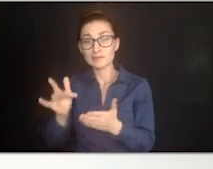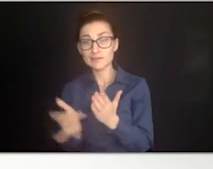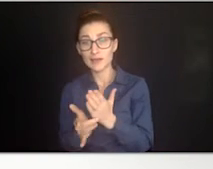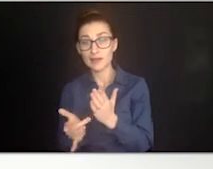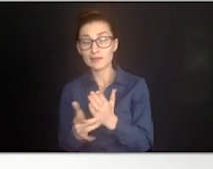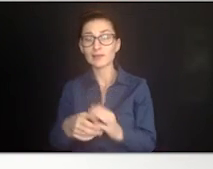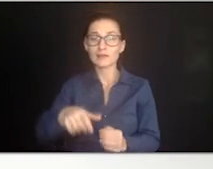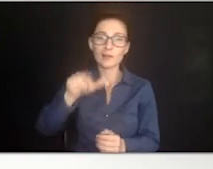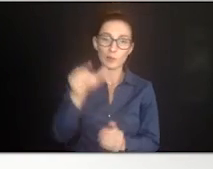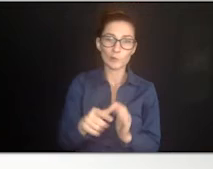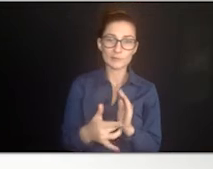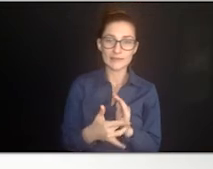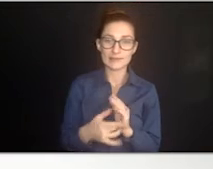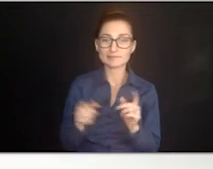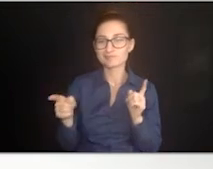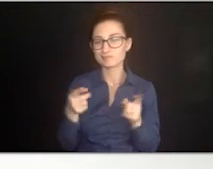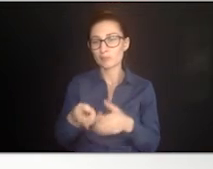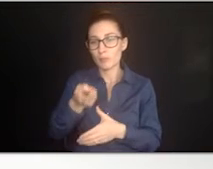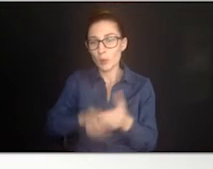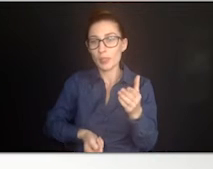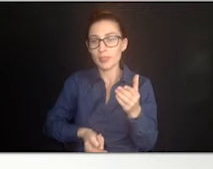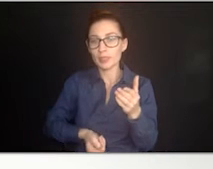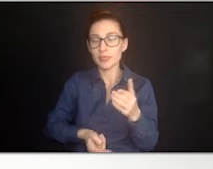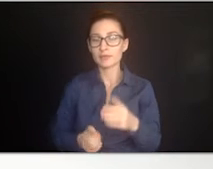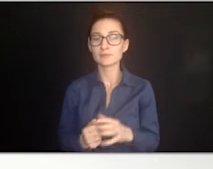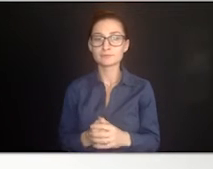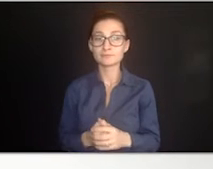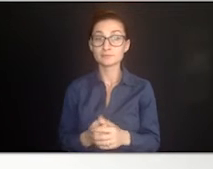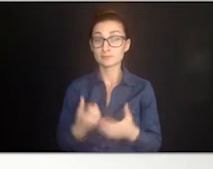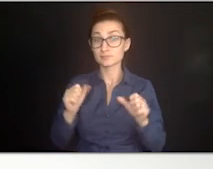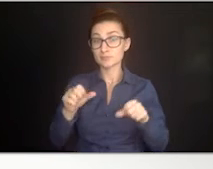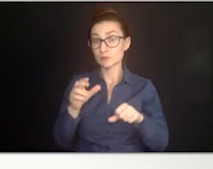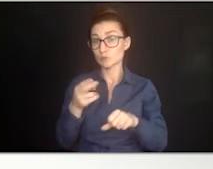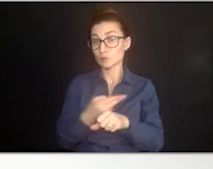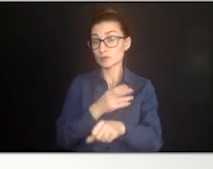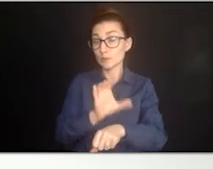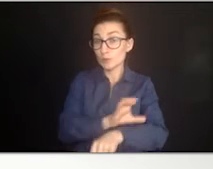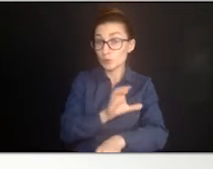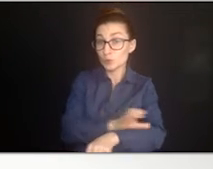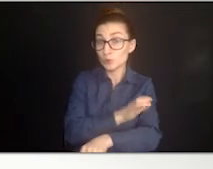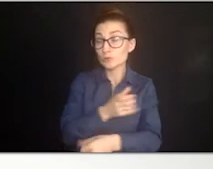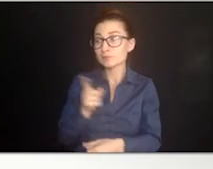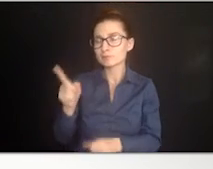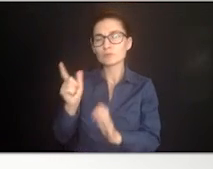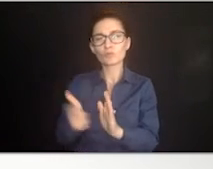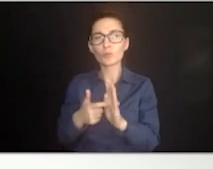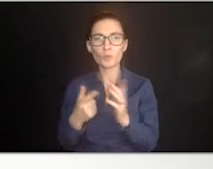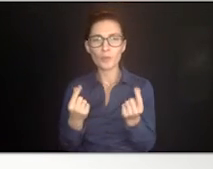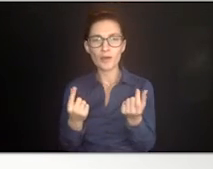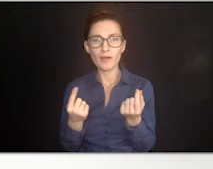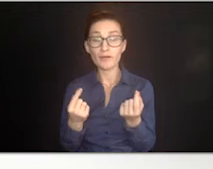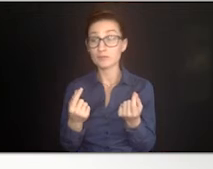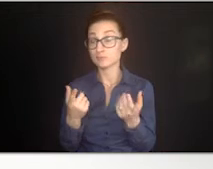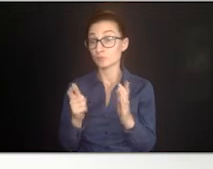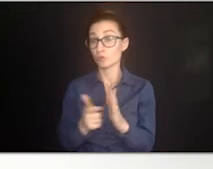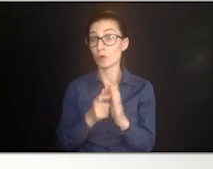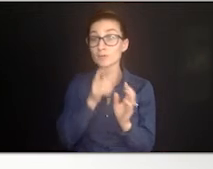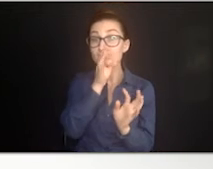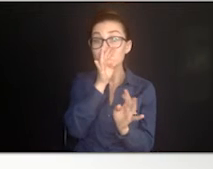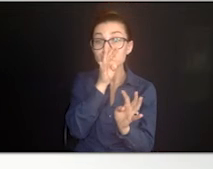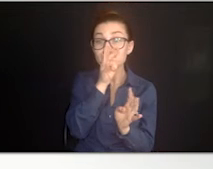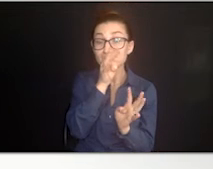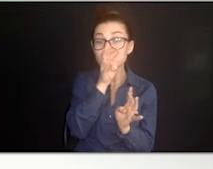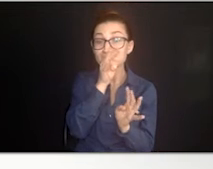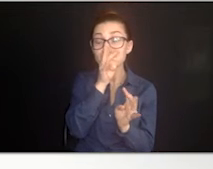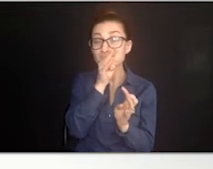low-tech devices. So are they able to use computers? What do they need? Do they need voiceover? Do they need the